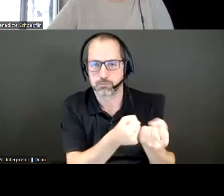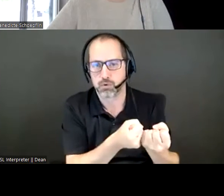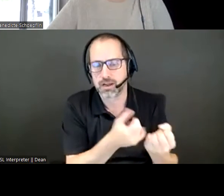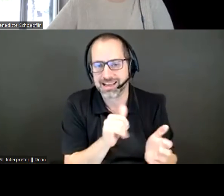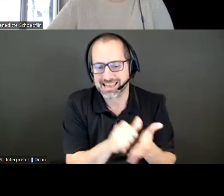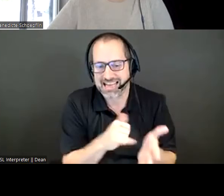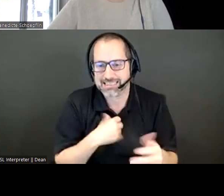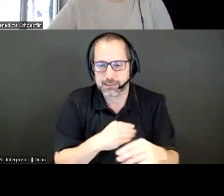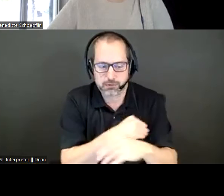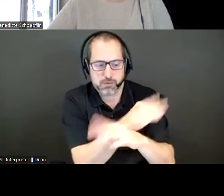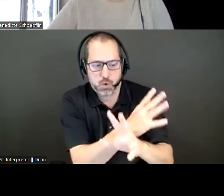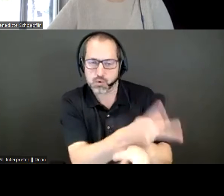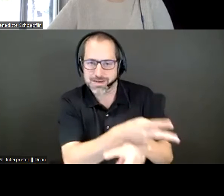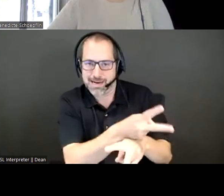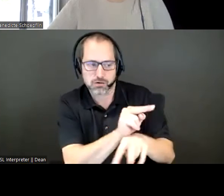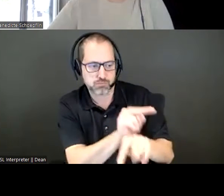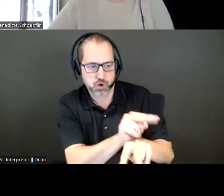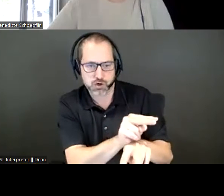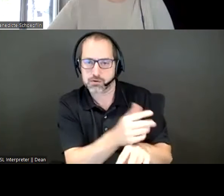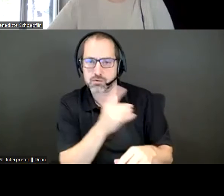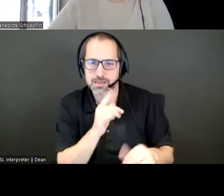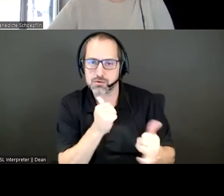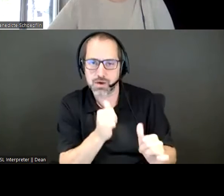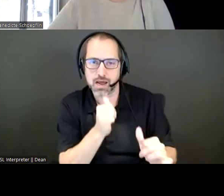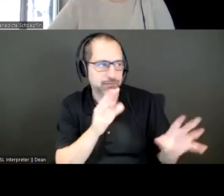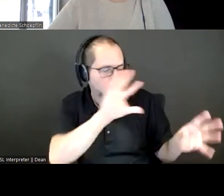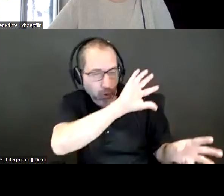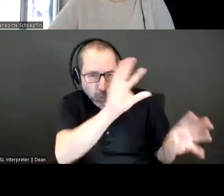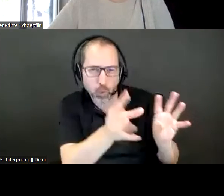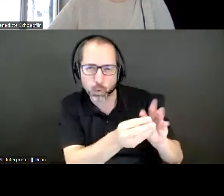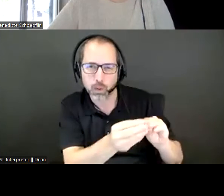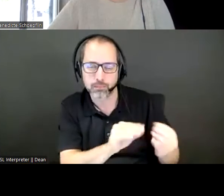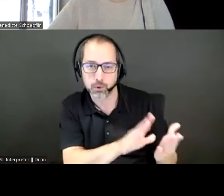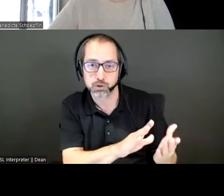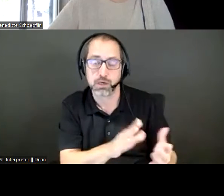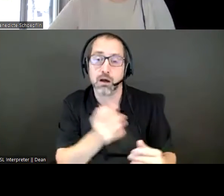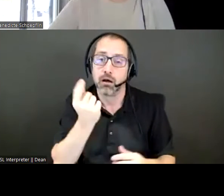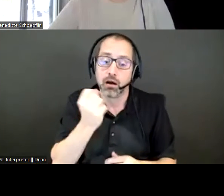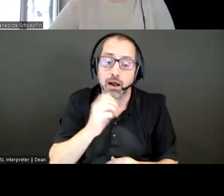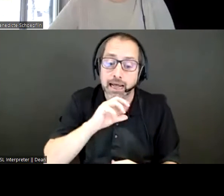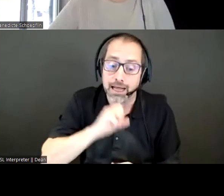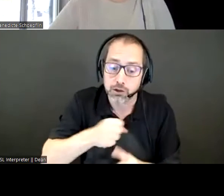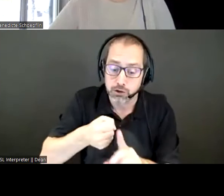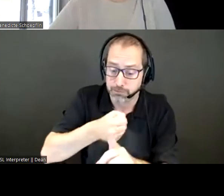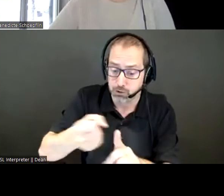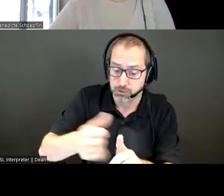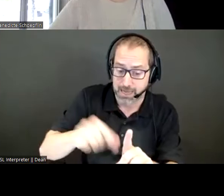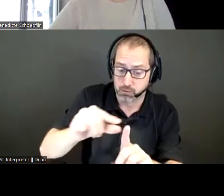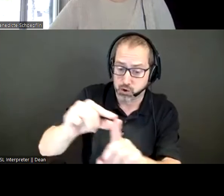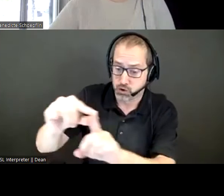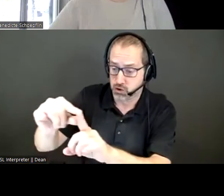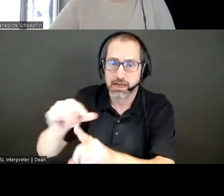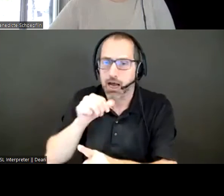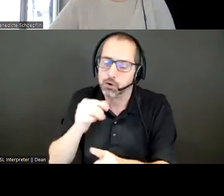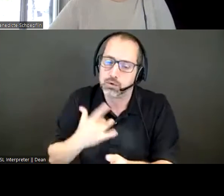care monitoring program is really trying to do a holistic approach to this. But elder abuse as a phrase is not generally something that I